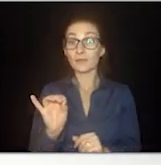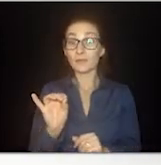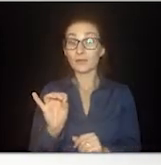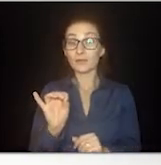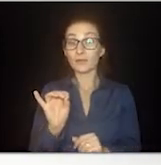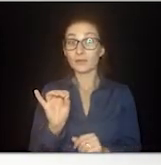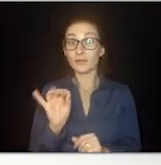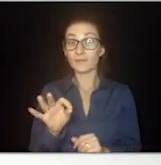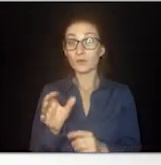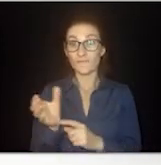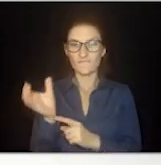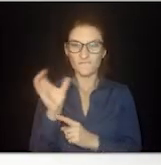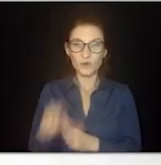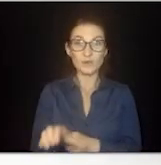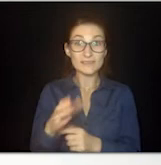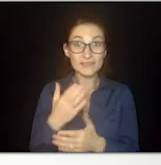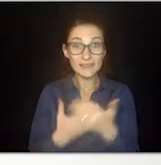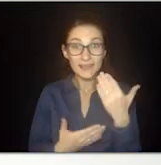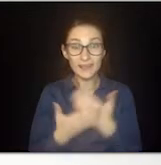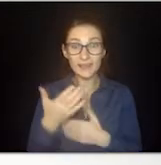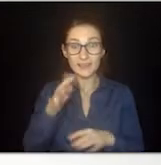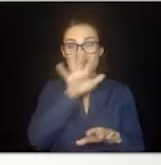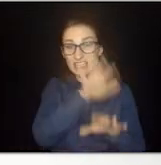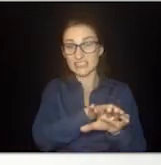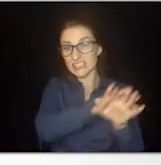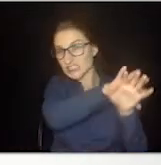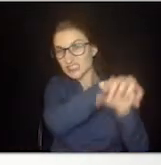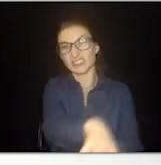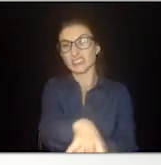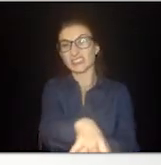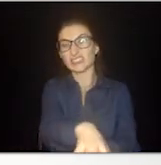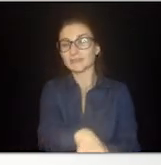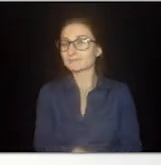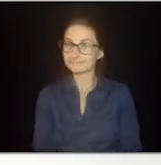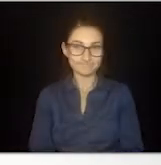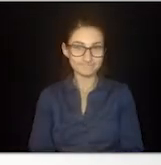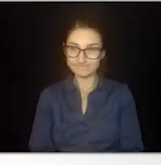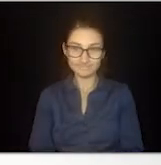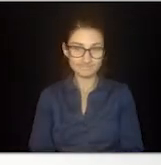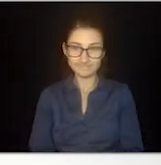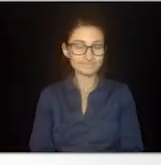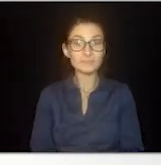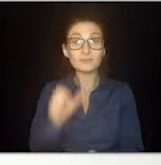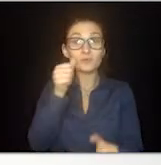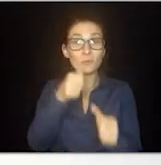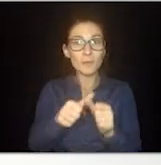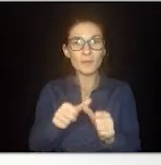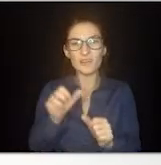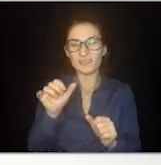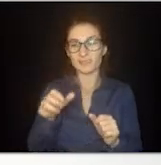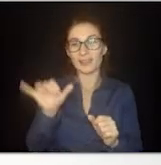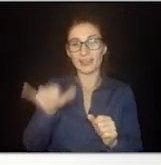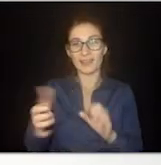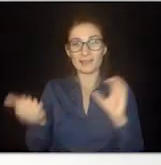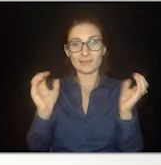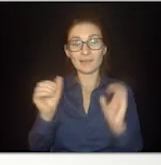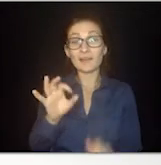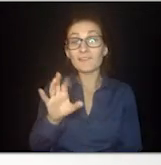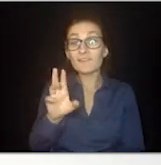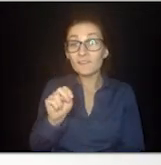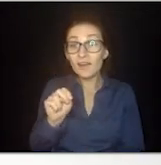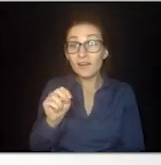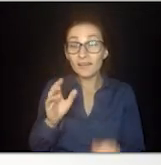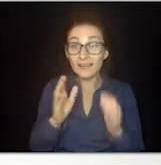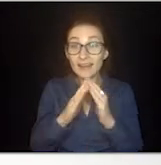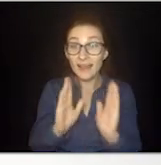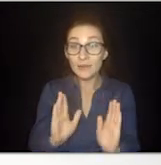child's hand and forcing it into things, again, go back to the funhouse analogy, they don't